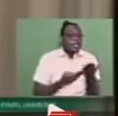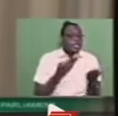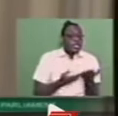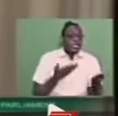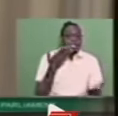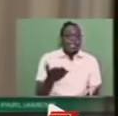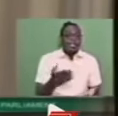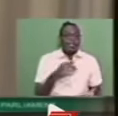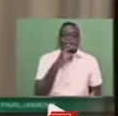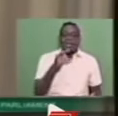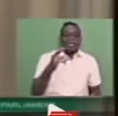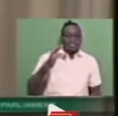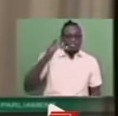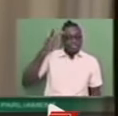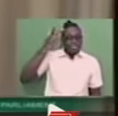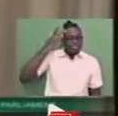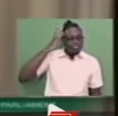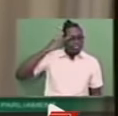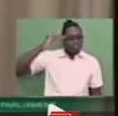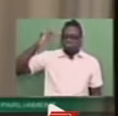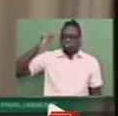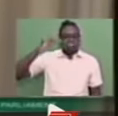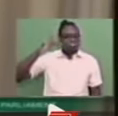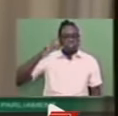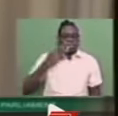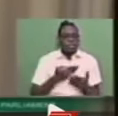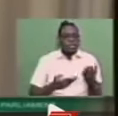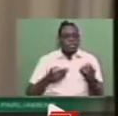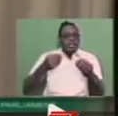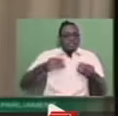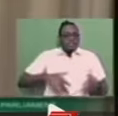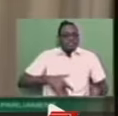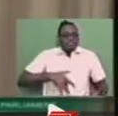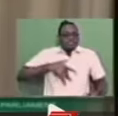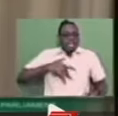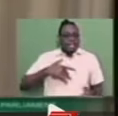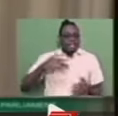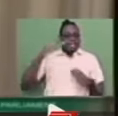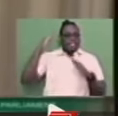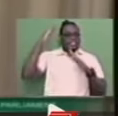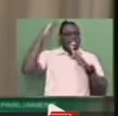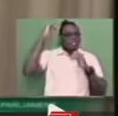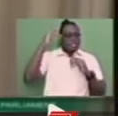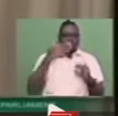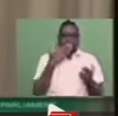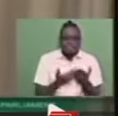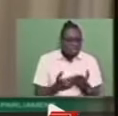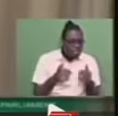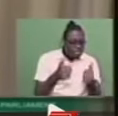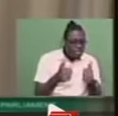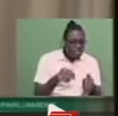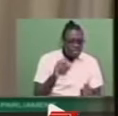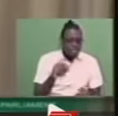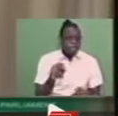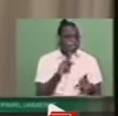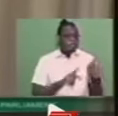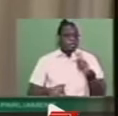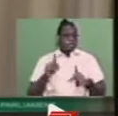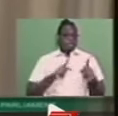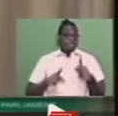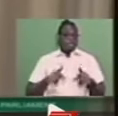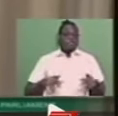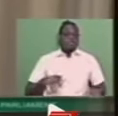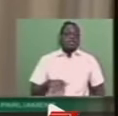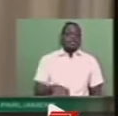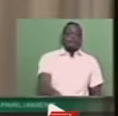these desperate times, and is little more than a shopkeeper's list of impending price increases. These